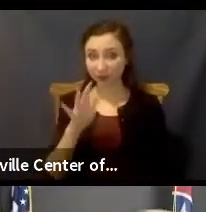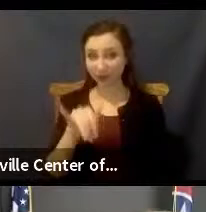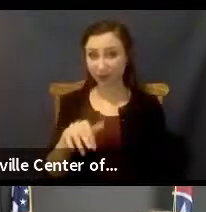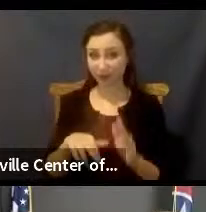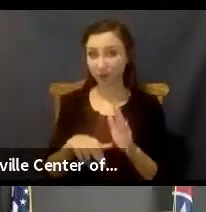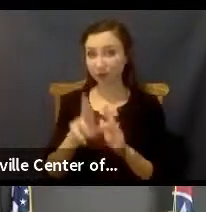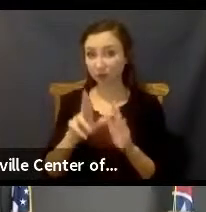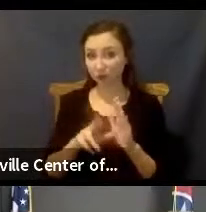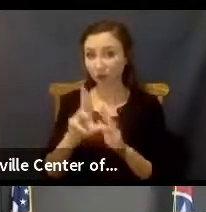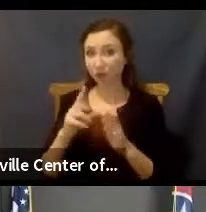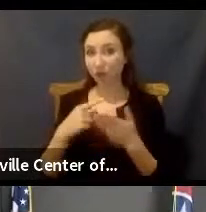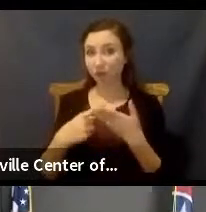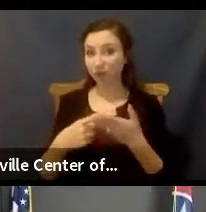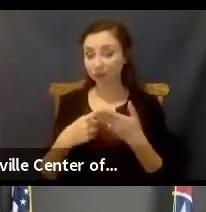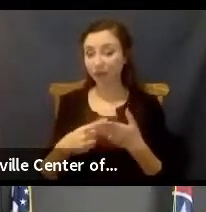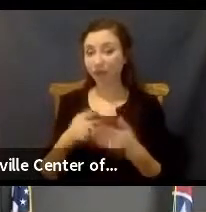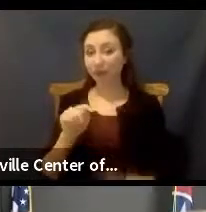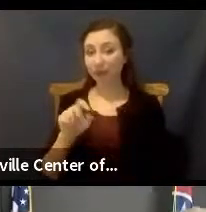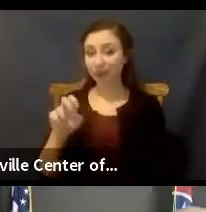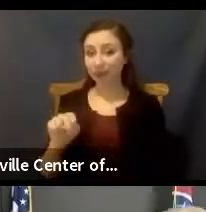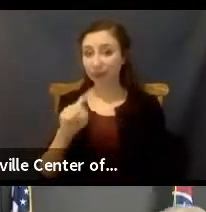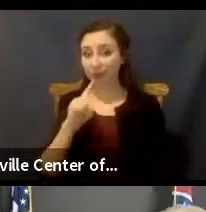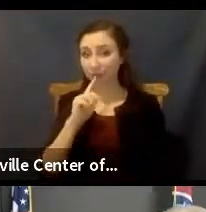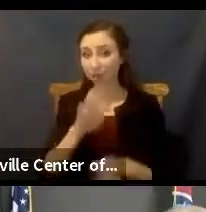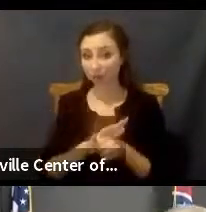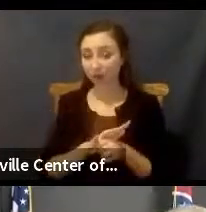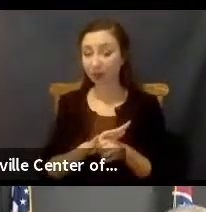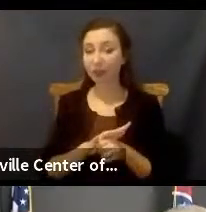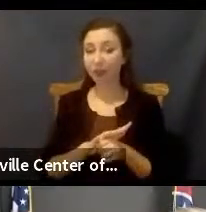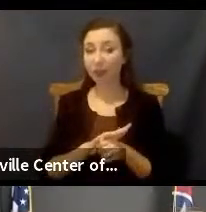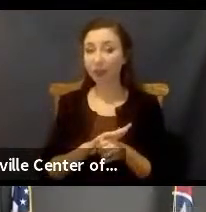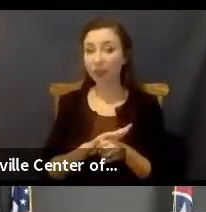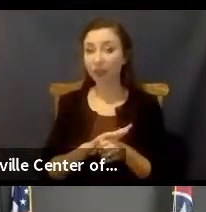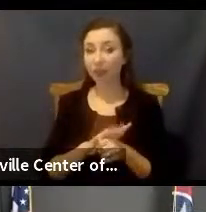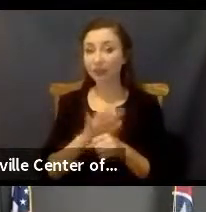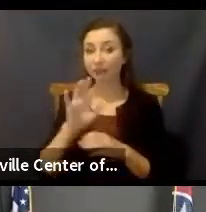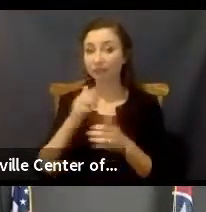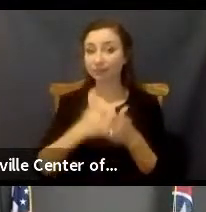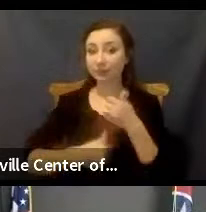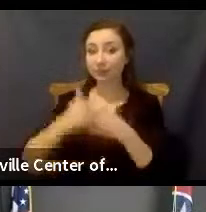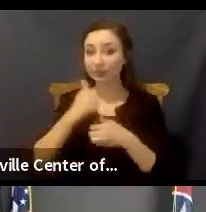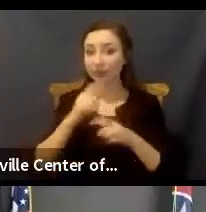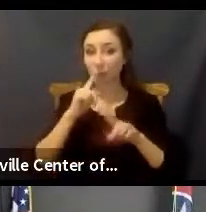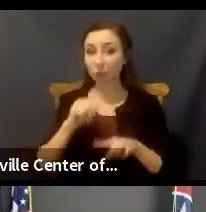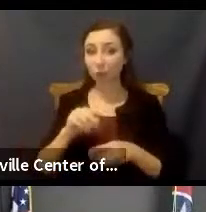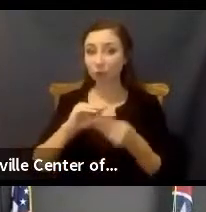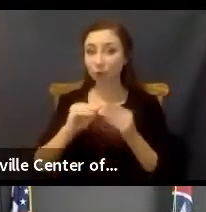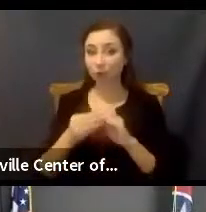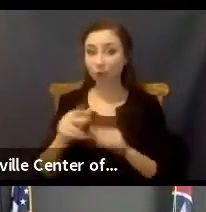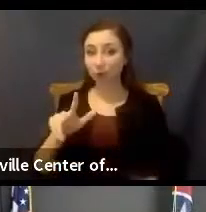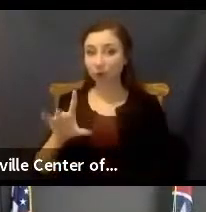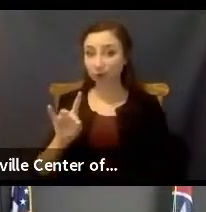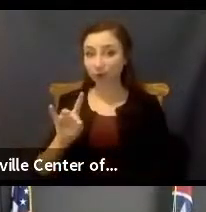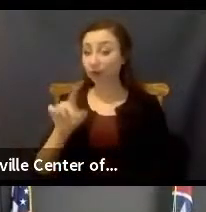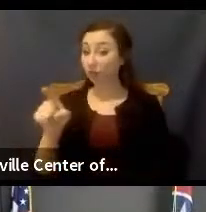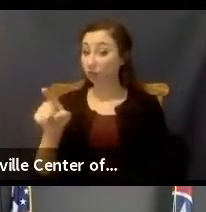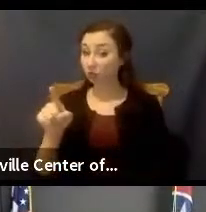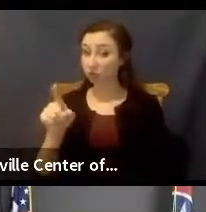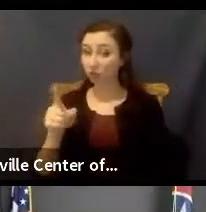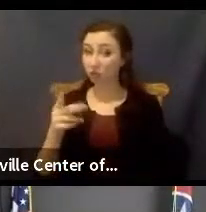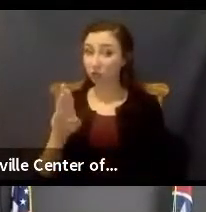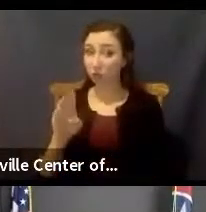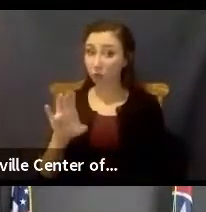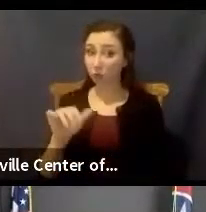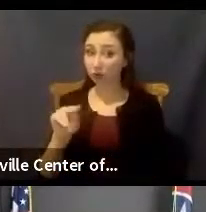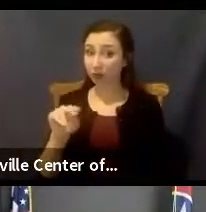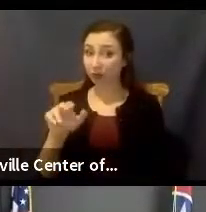review and discussion of the Tennessee Pledge and Executive Order number 38. Dr. Buchanan, do you have information, or would you want